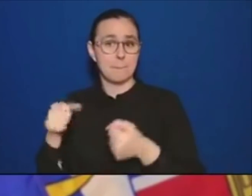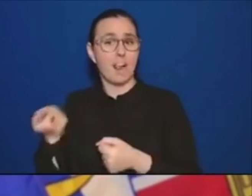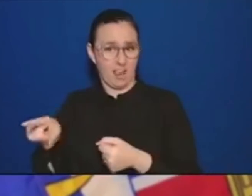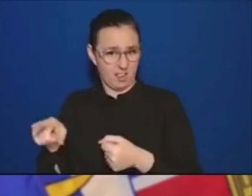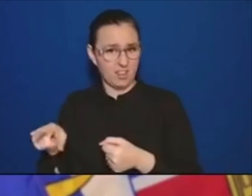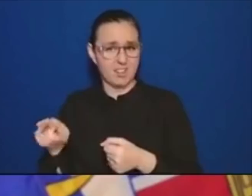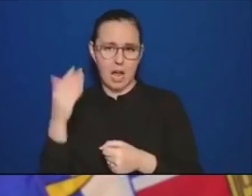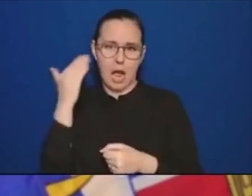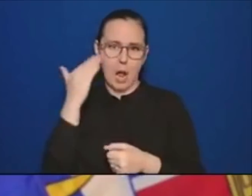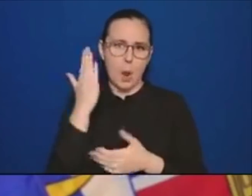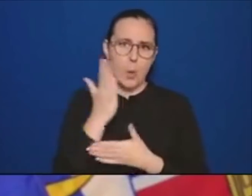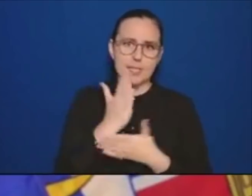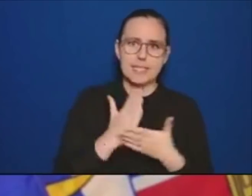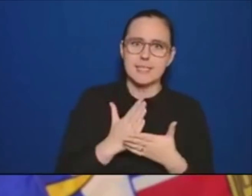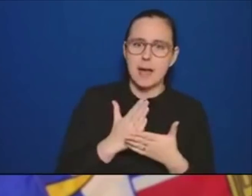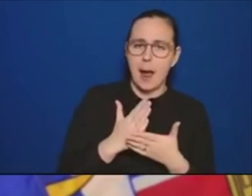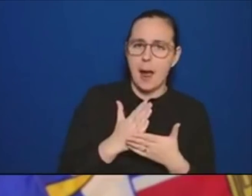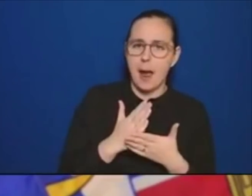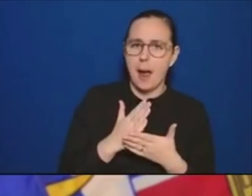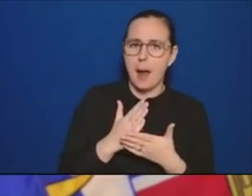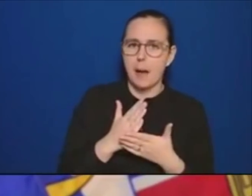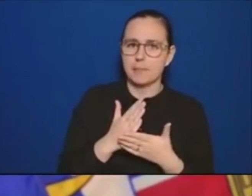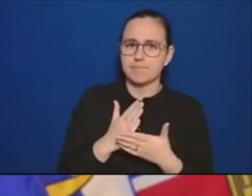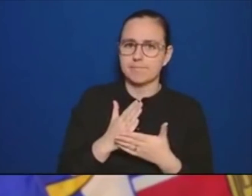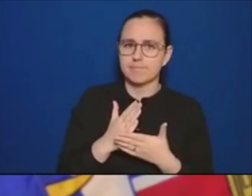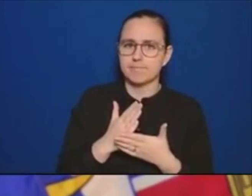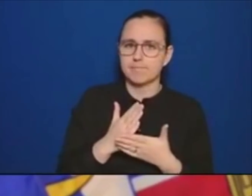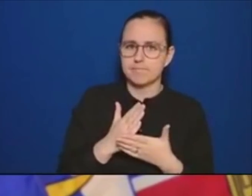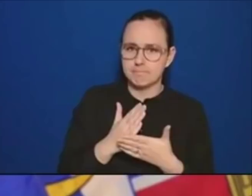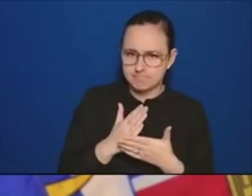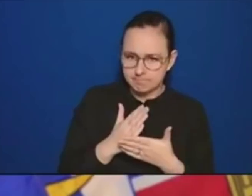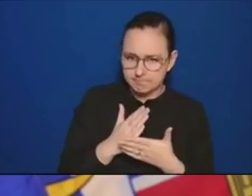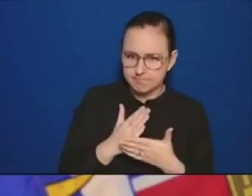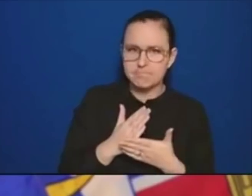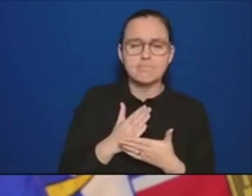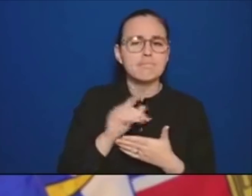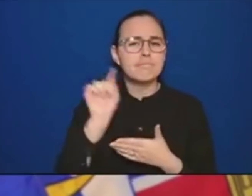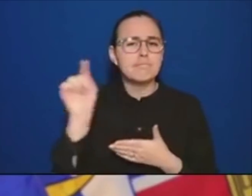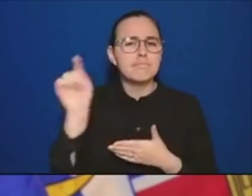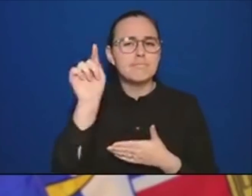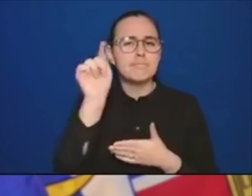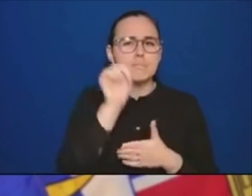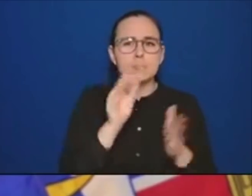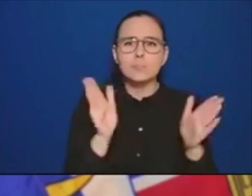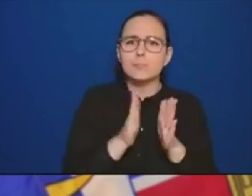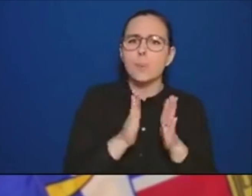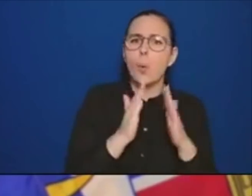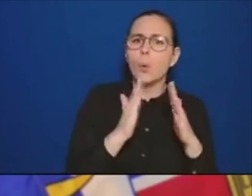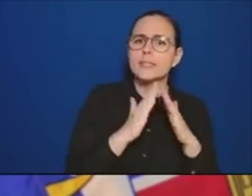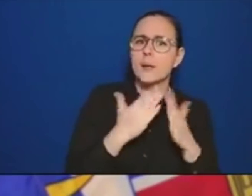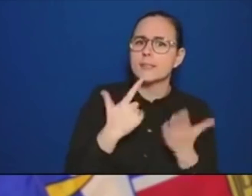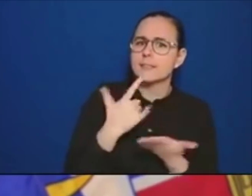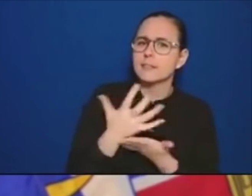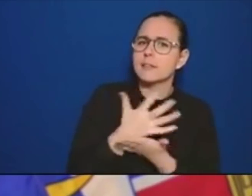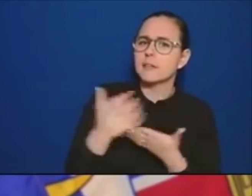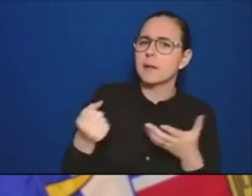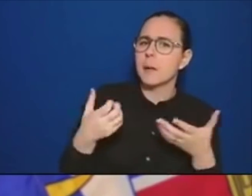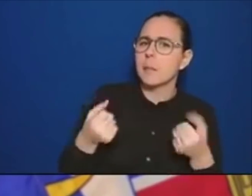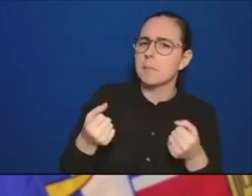some smaller places not having milk on the shelves, but that's being resolved. And